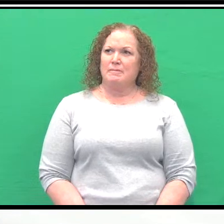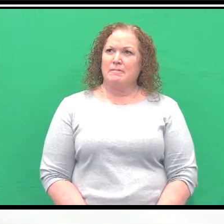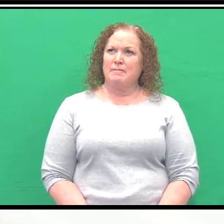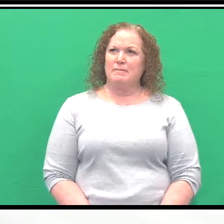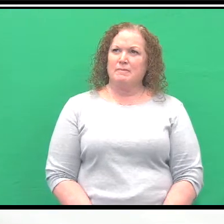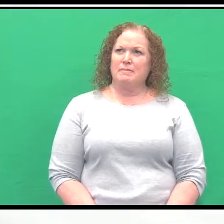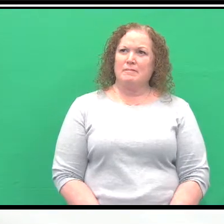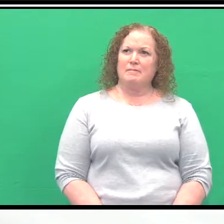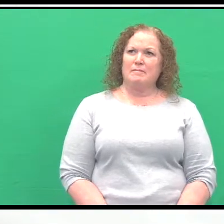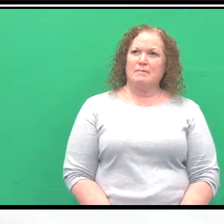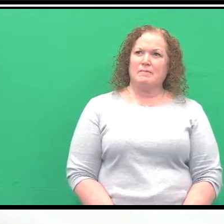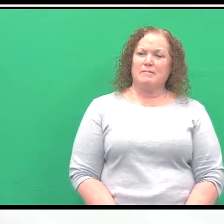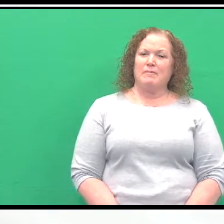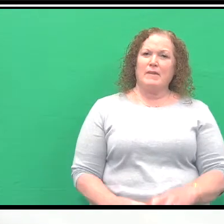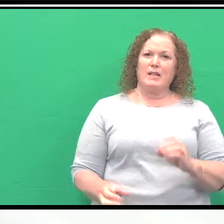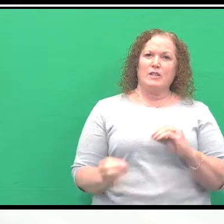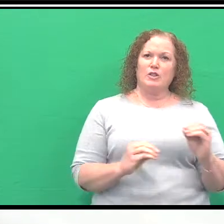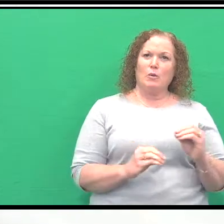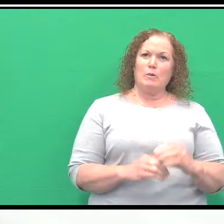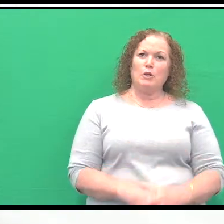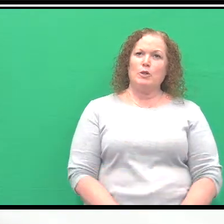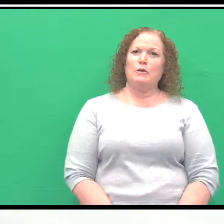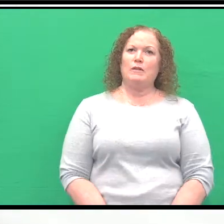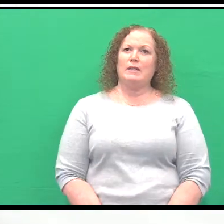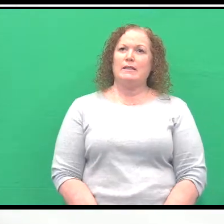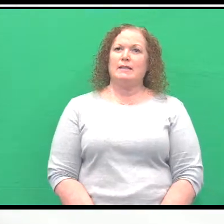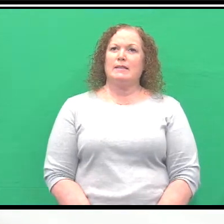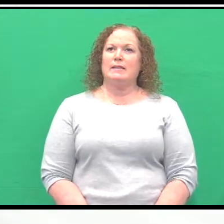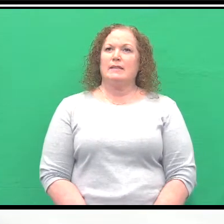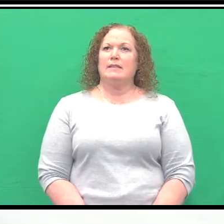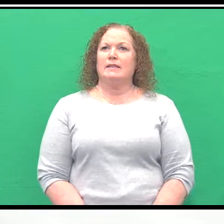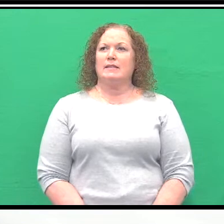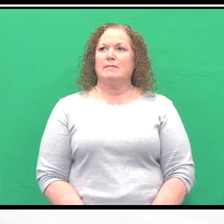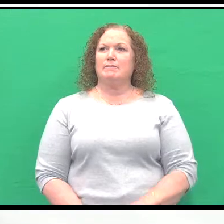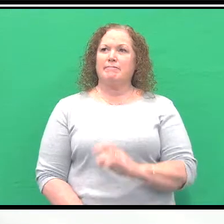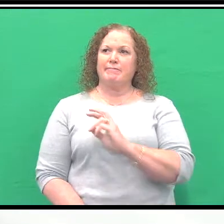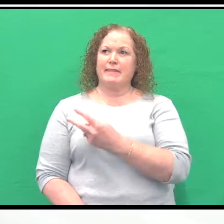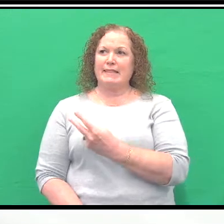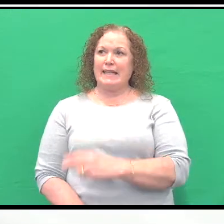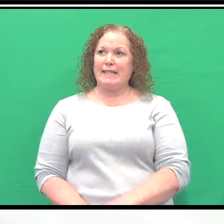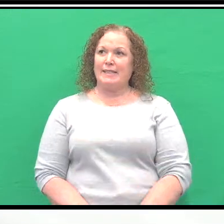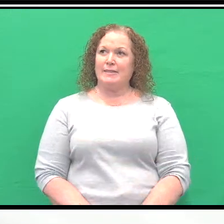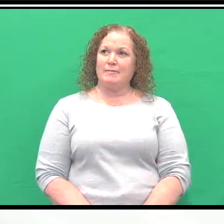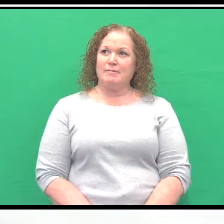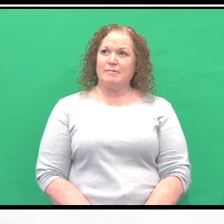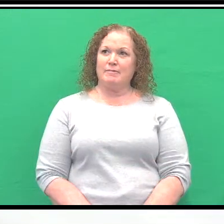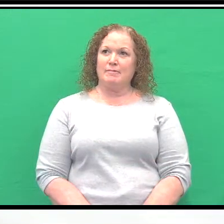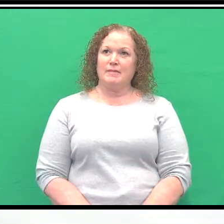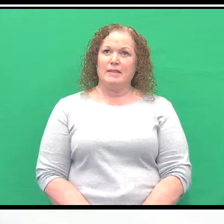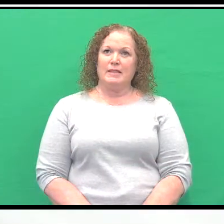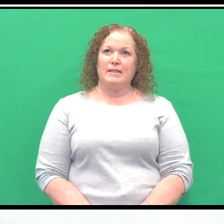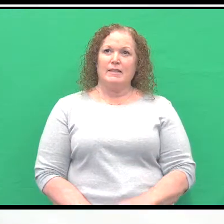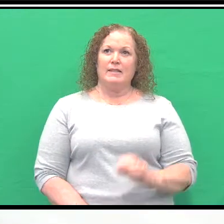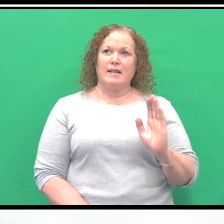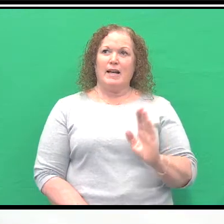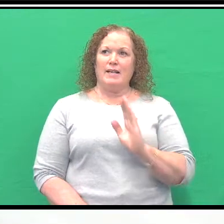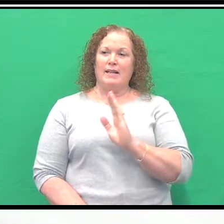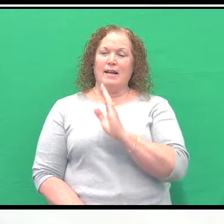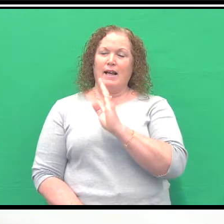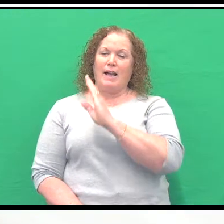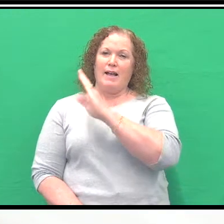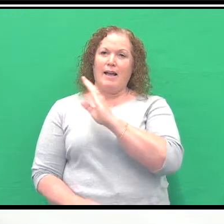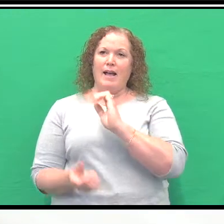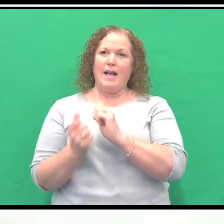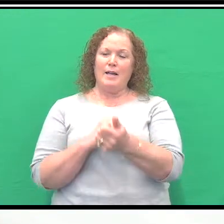didn't move for approval. I have a motion. How about a second, please? Second. All in favor? Aye. Aye.